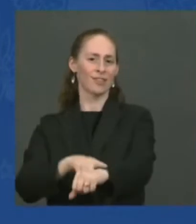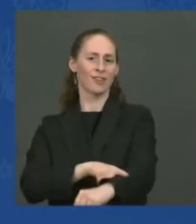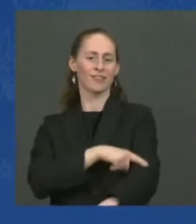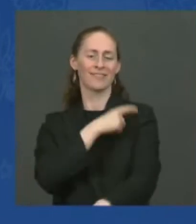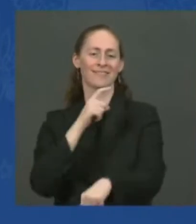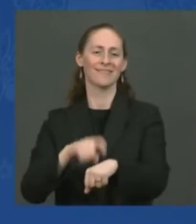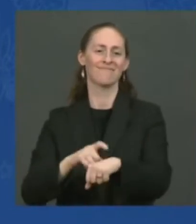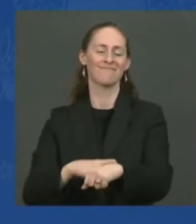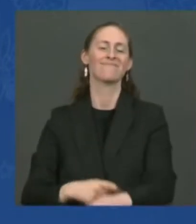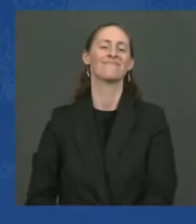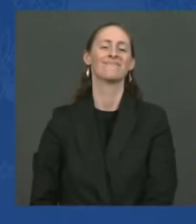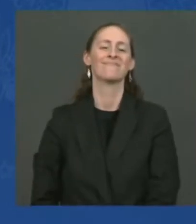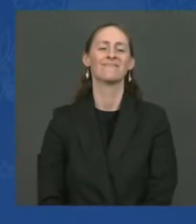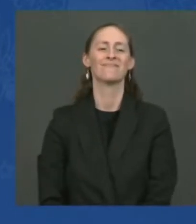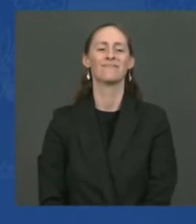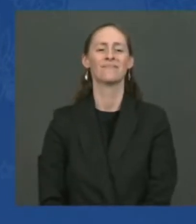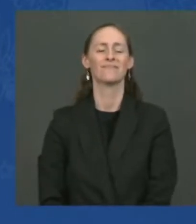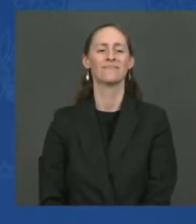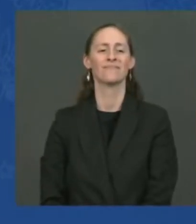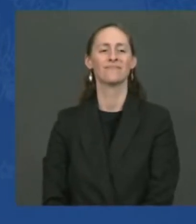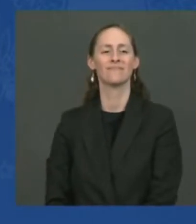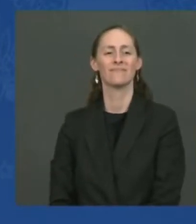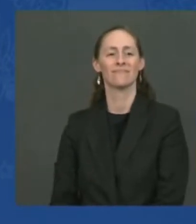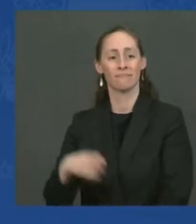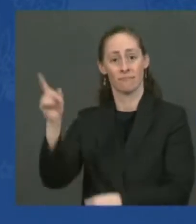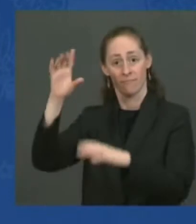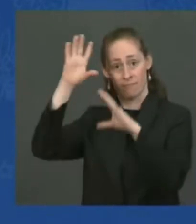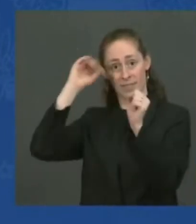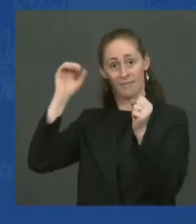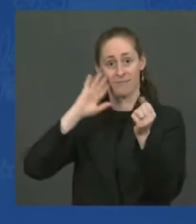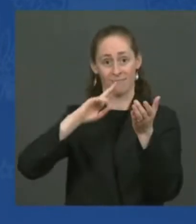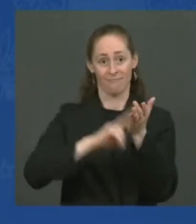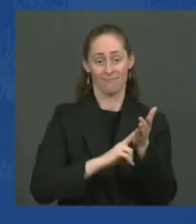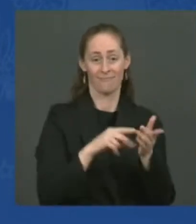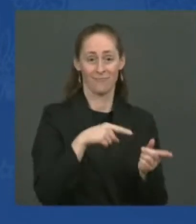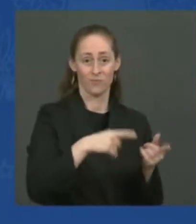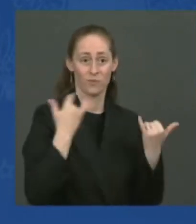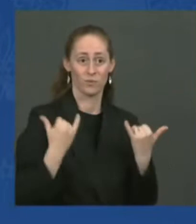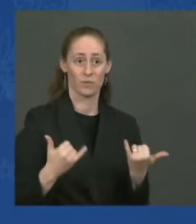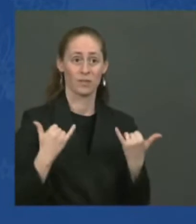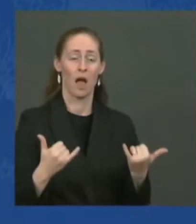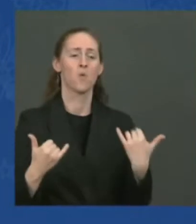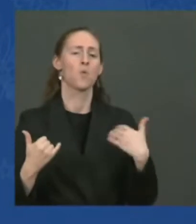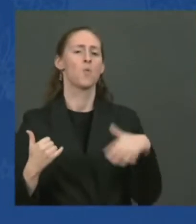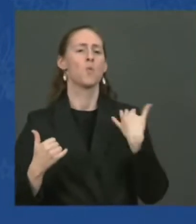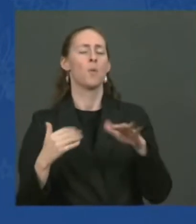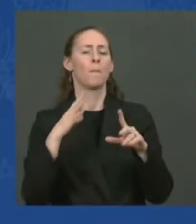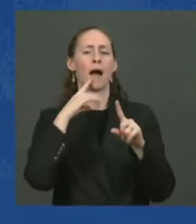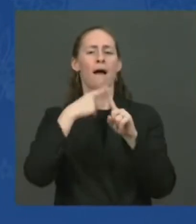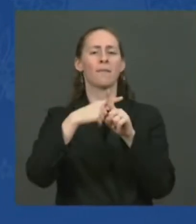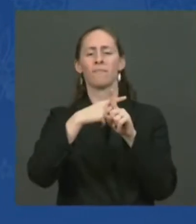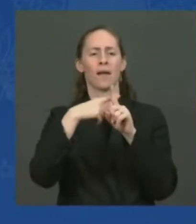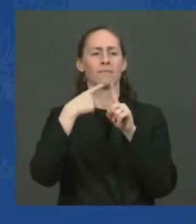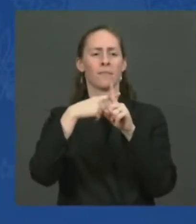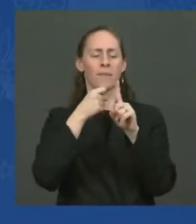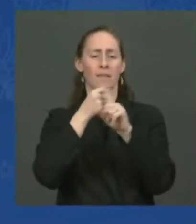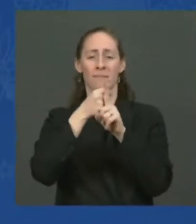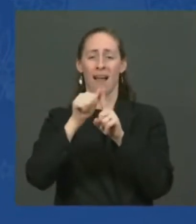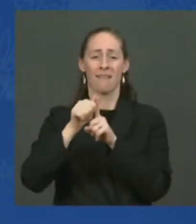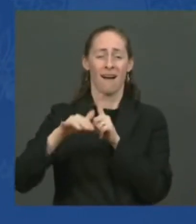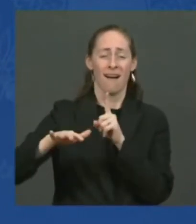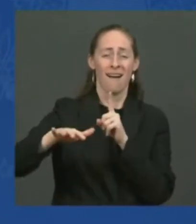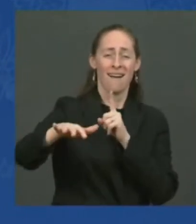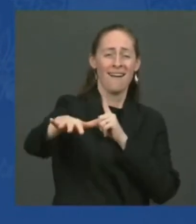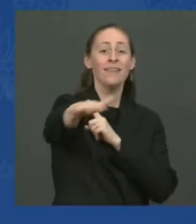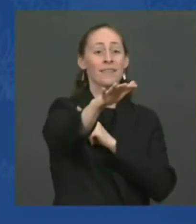infrastructure bill that will be signed today is going to have a positive impact on every single American. And that's true.